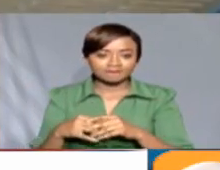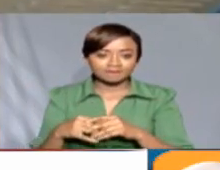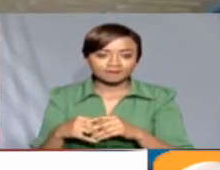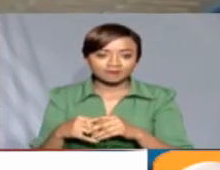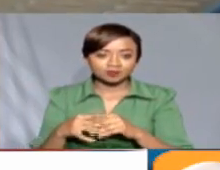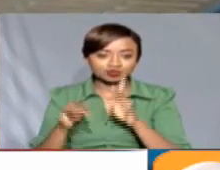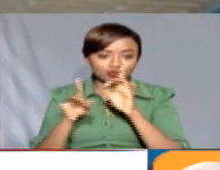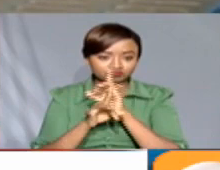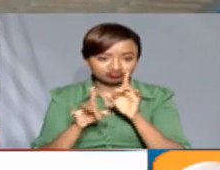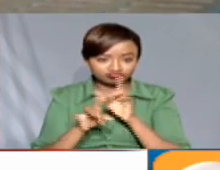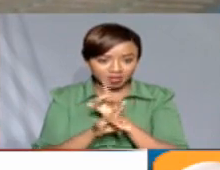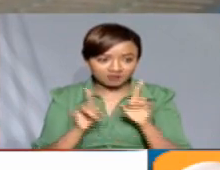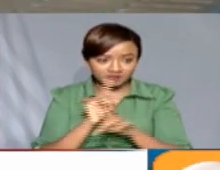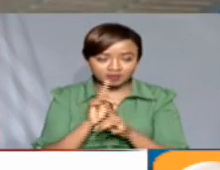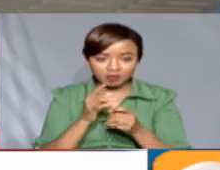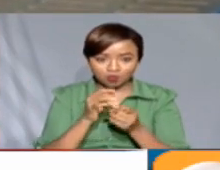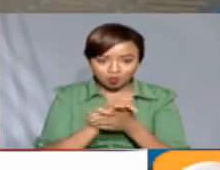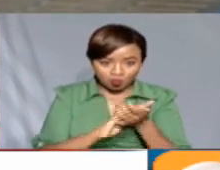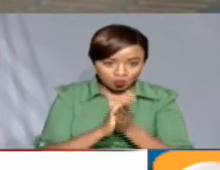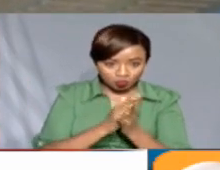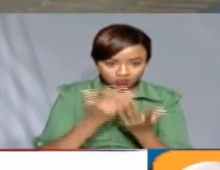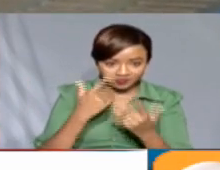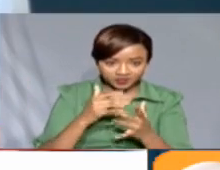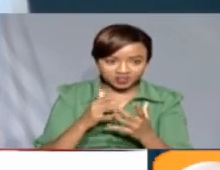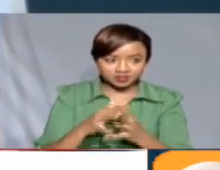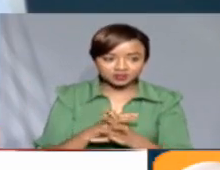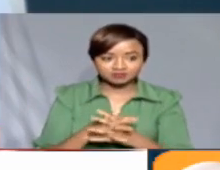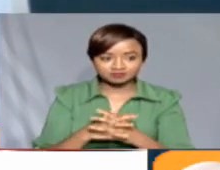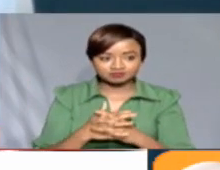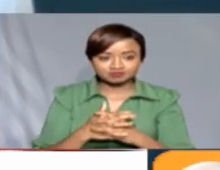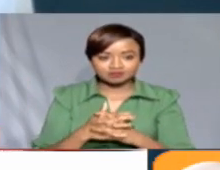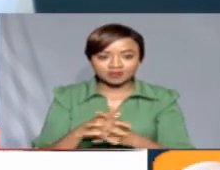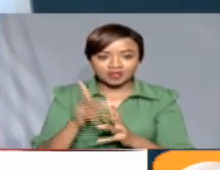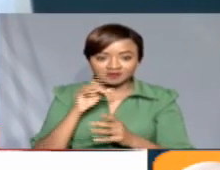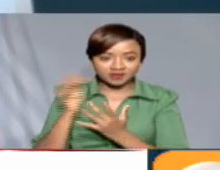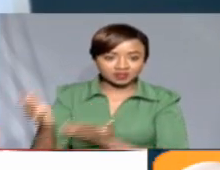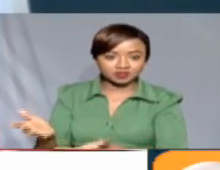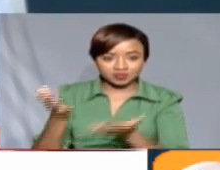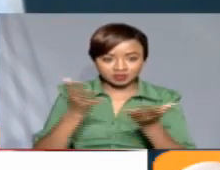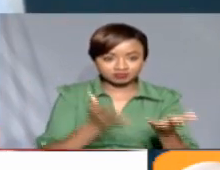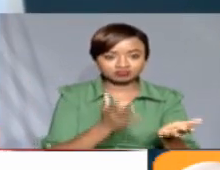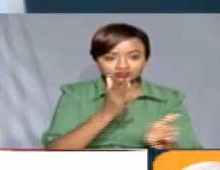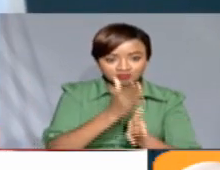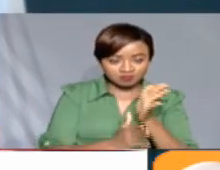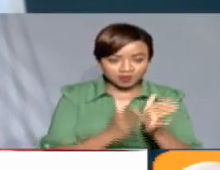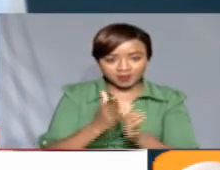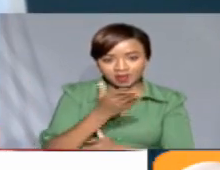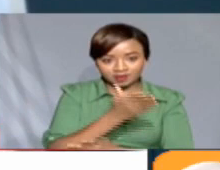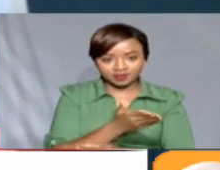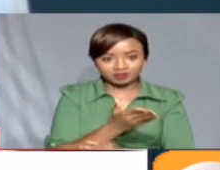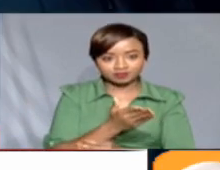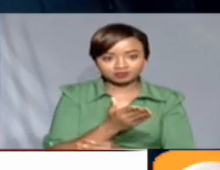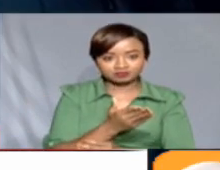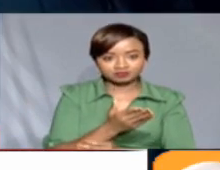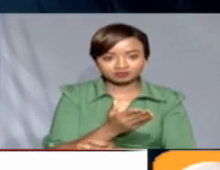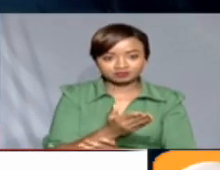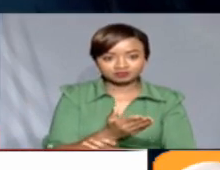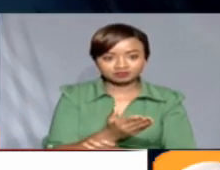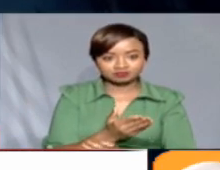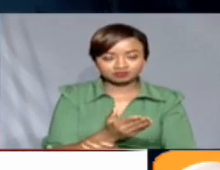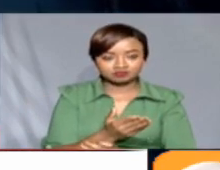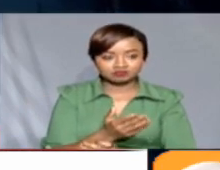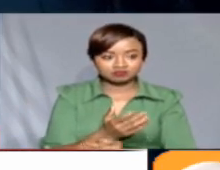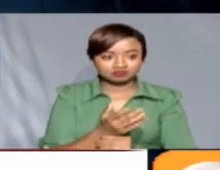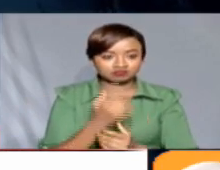material into the liquid. Right. That then comes and gets prepared for and placed onto the